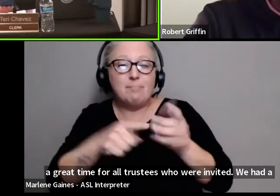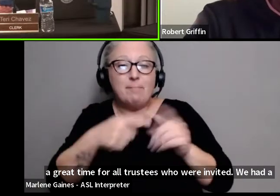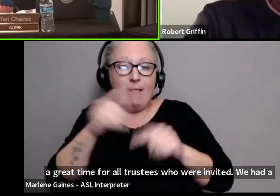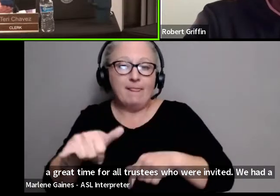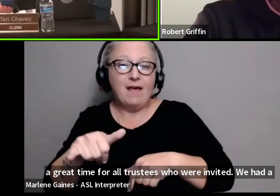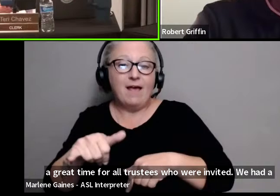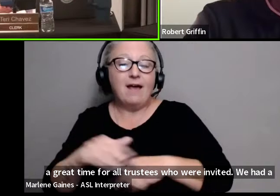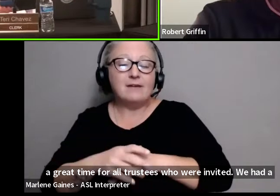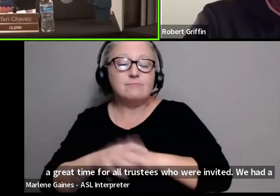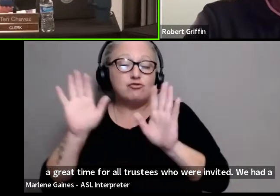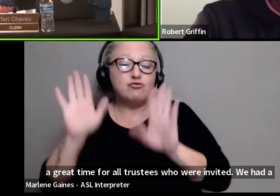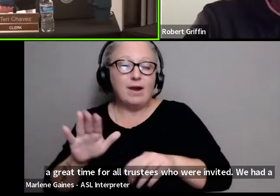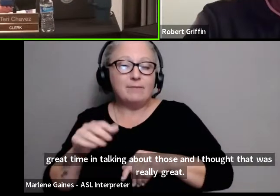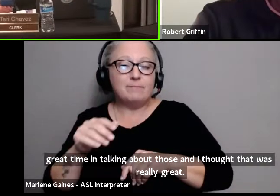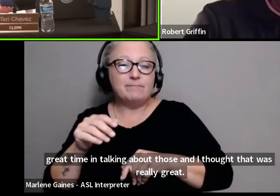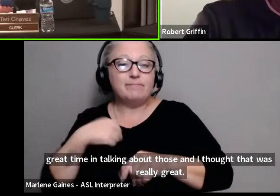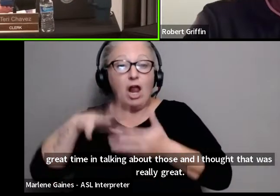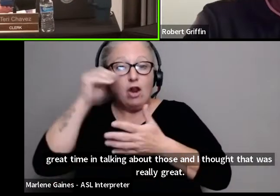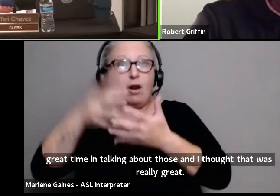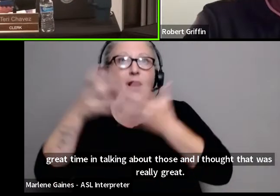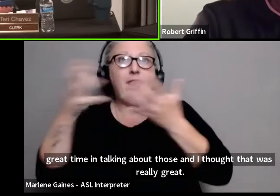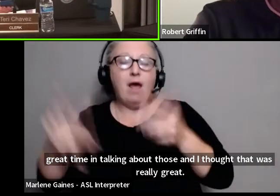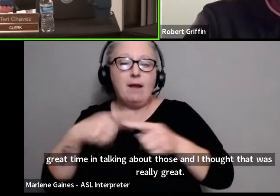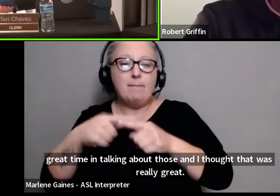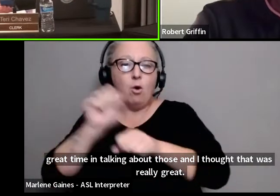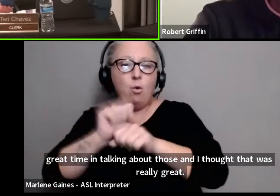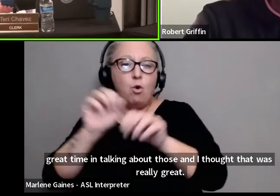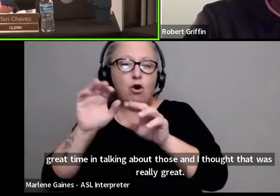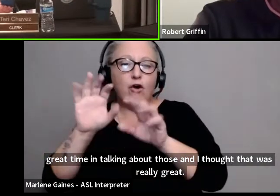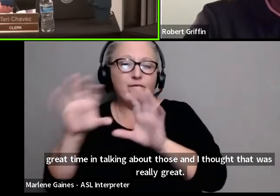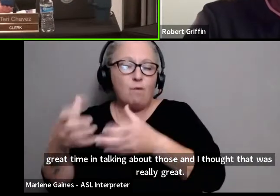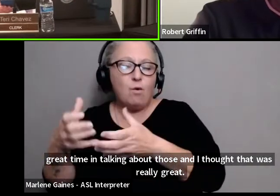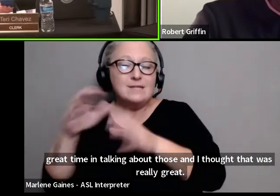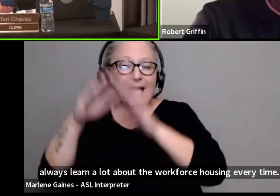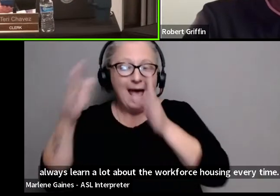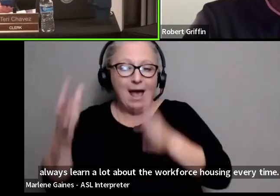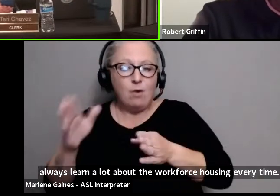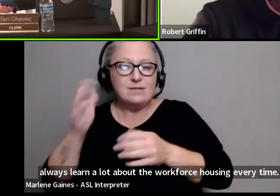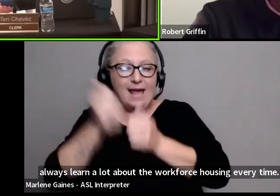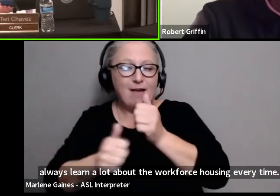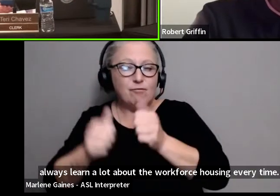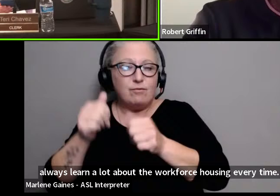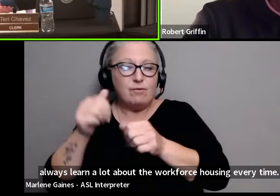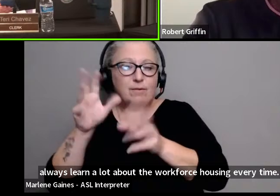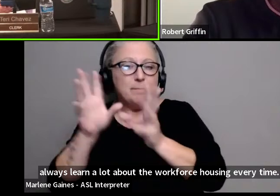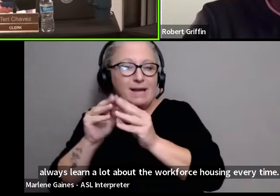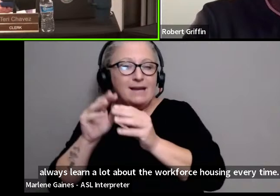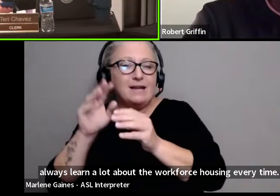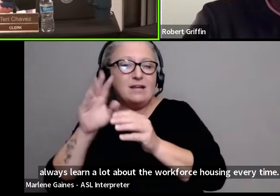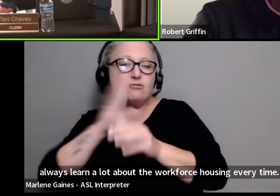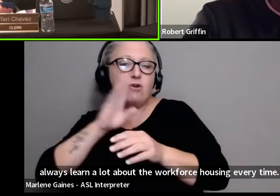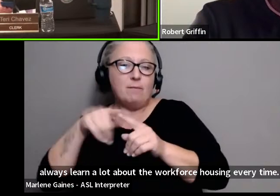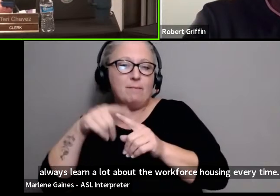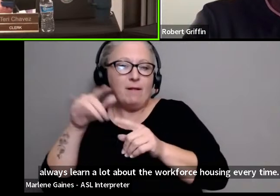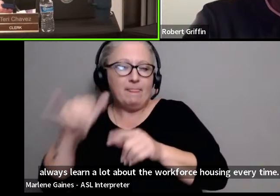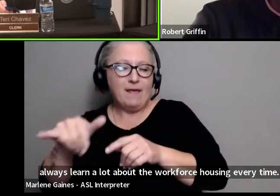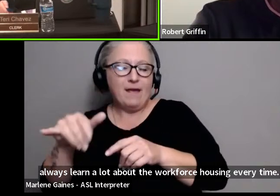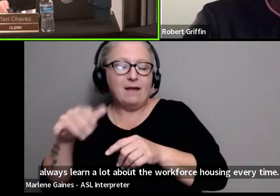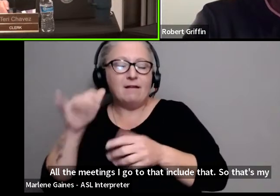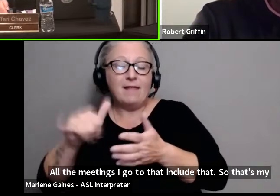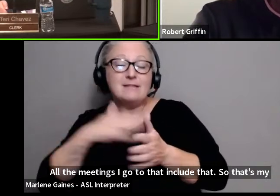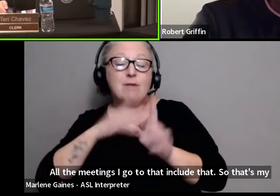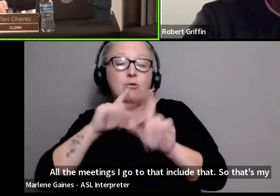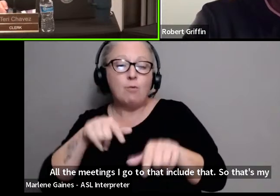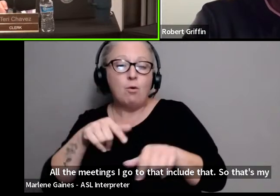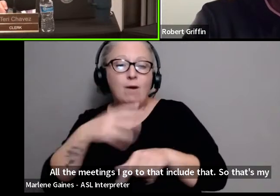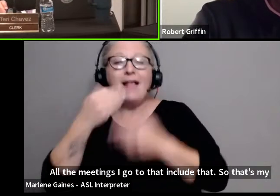really great. I always learn a lot about the workforce housing every time, all the meetings I go to that include that. So that's my report out.